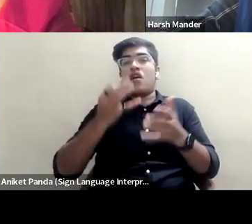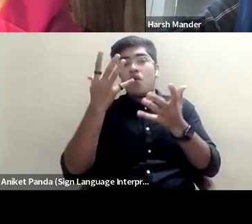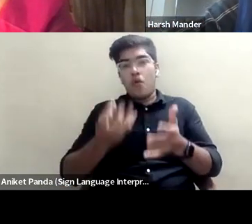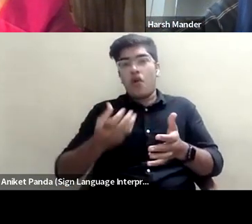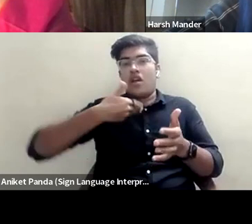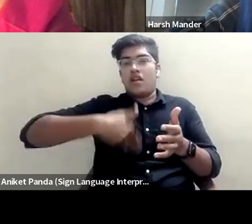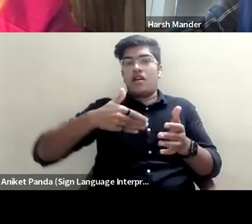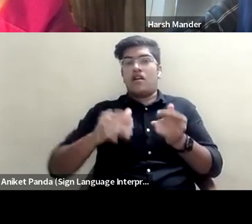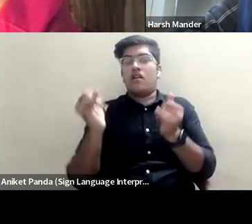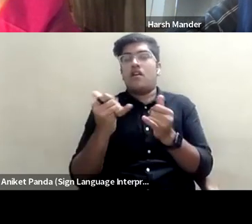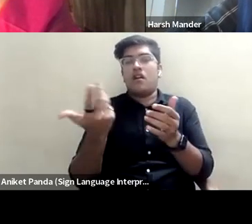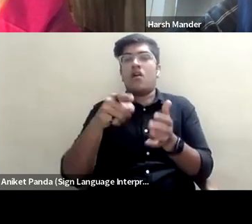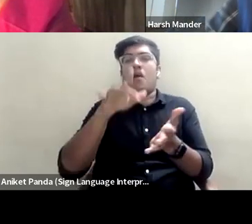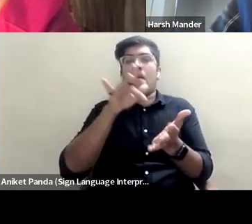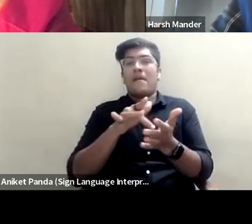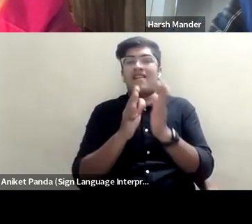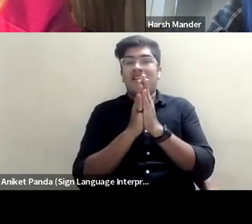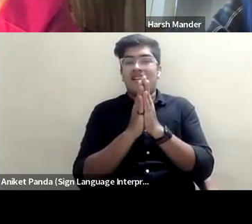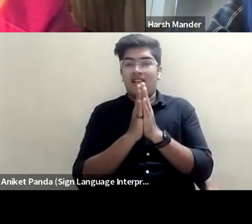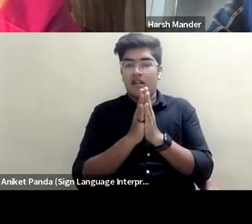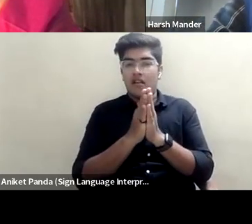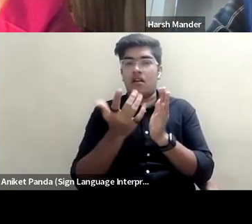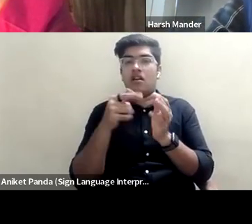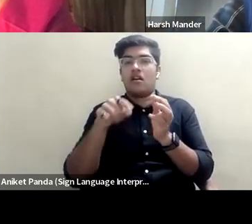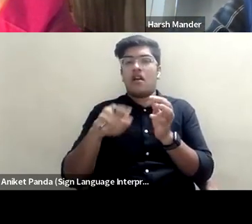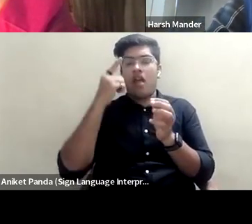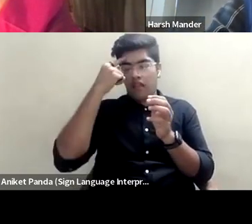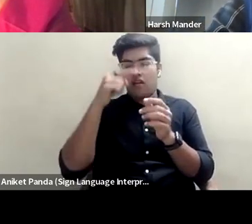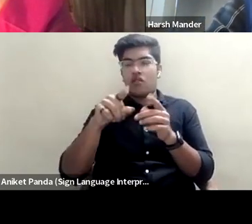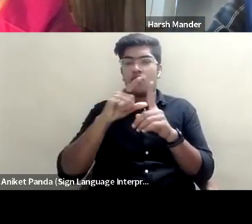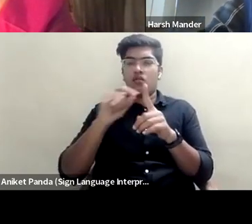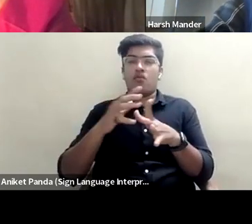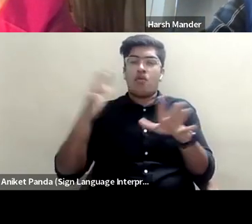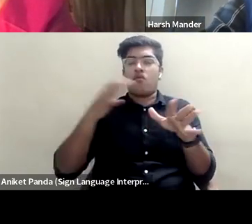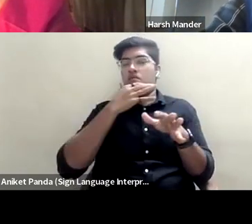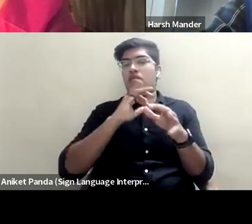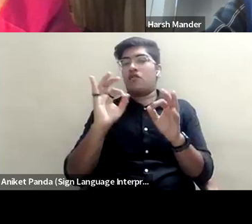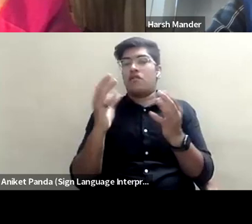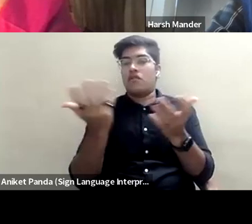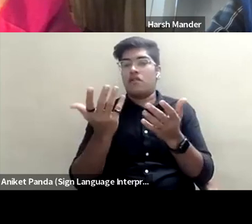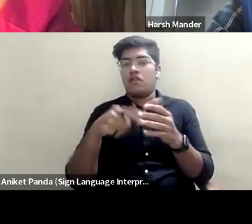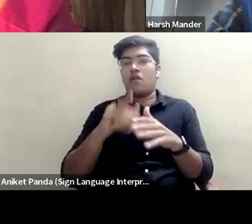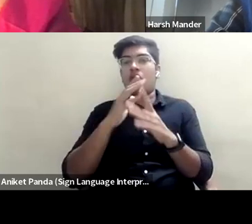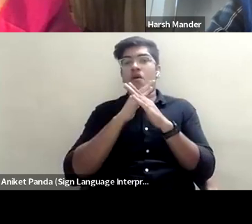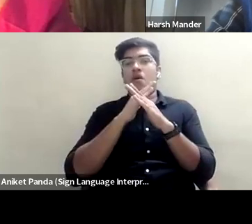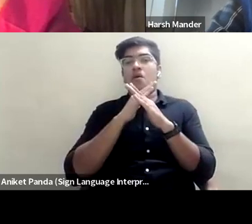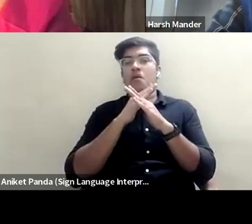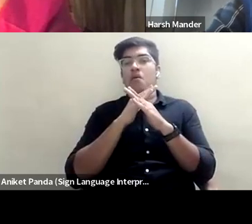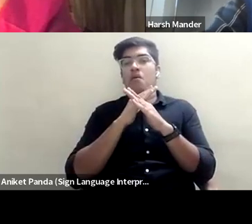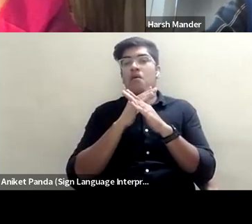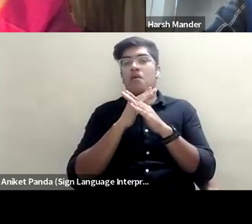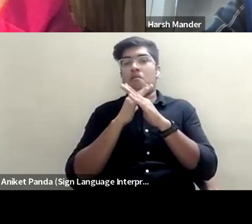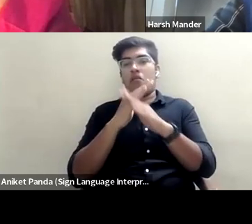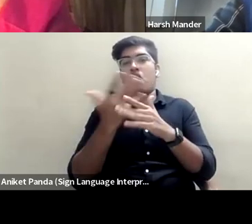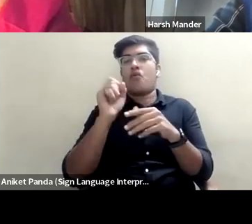on the ground where namaz is said. And they think they're doing some very great thing by blocking their brothers and